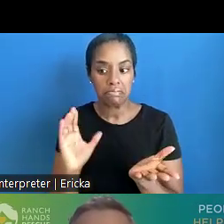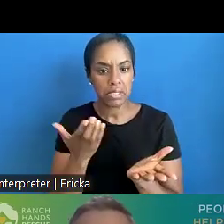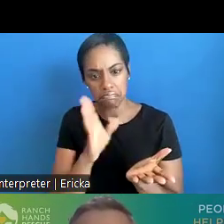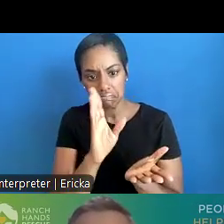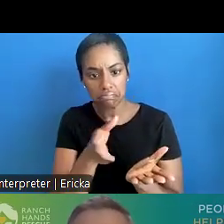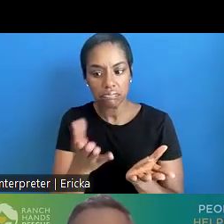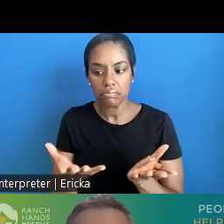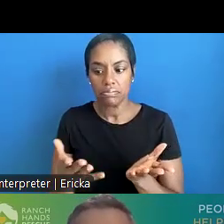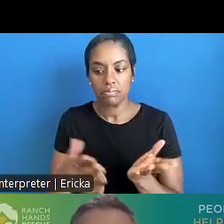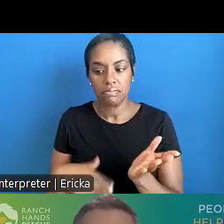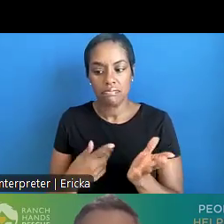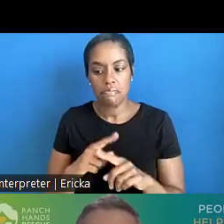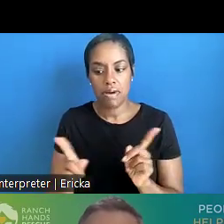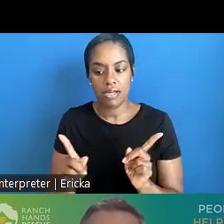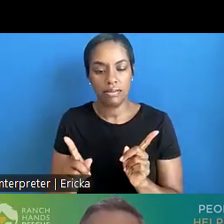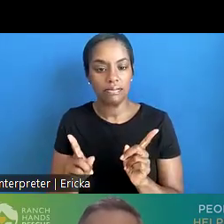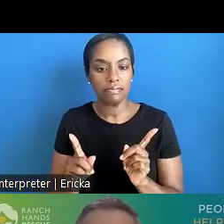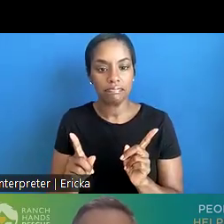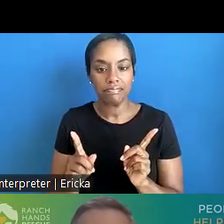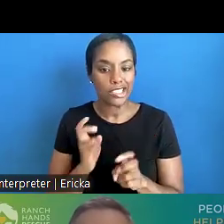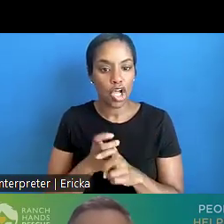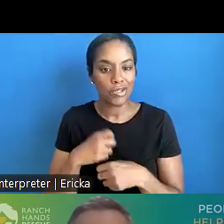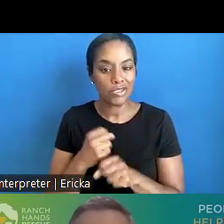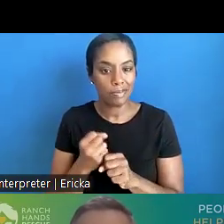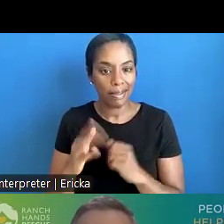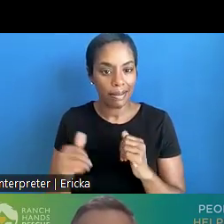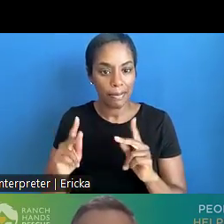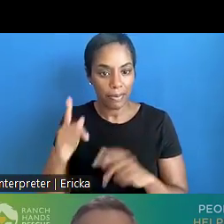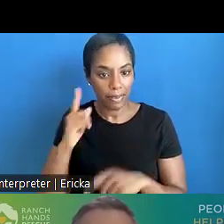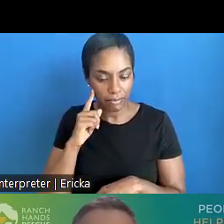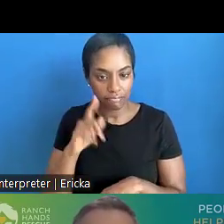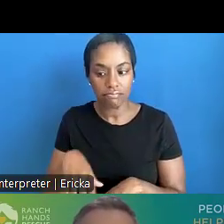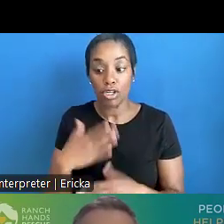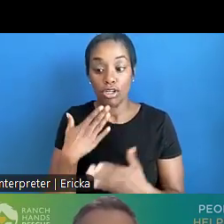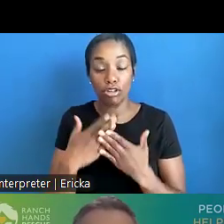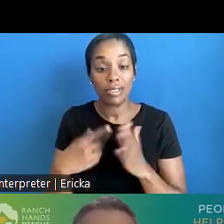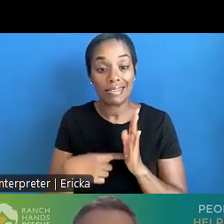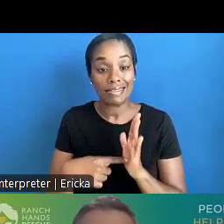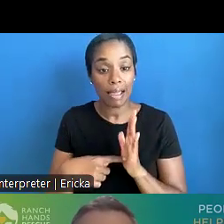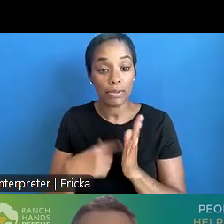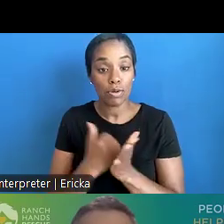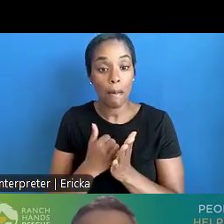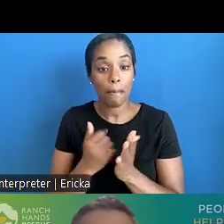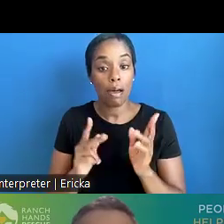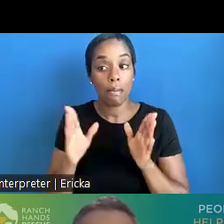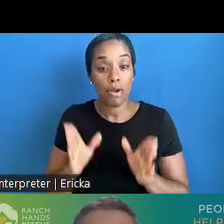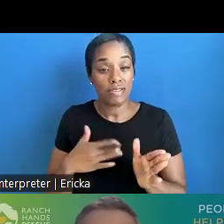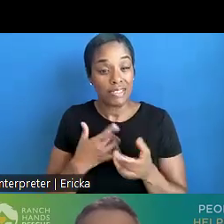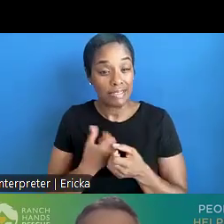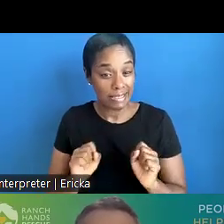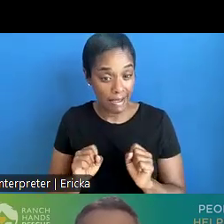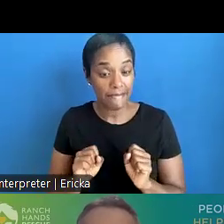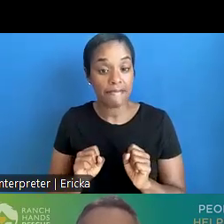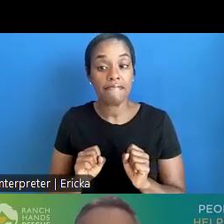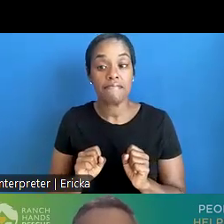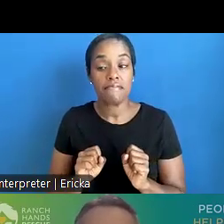lot harder to create than people think. A good example of things that you can do to help a person feel safe that are often, I